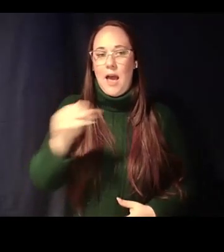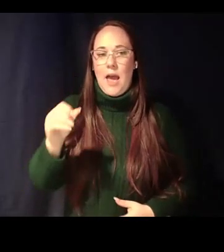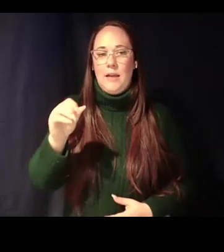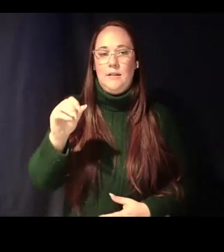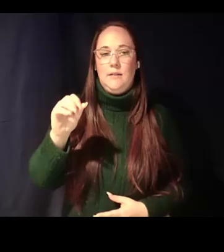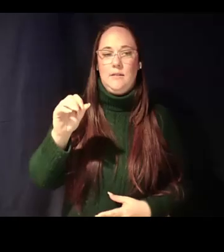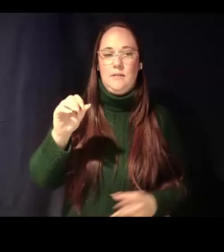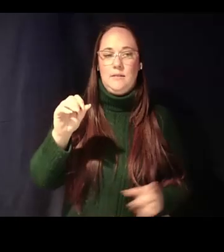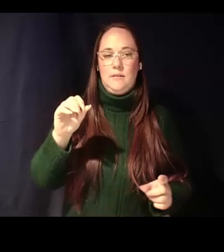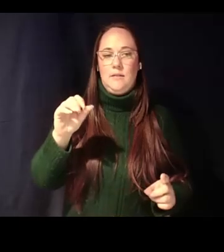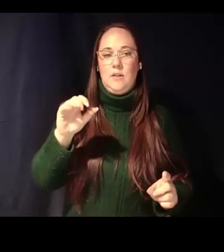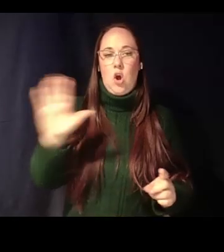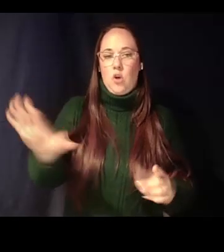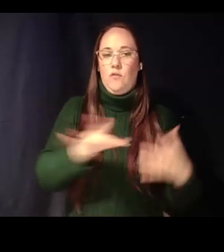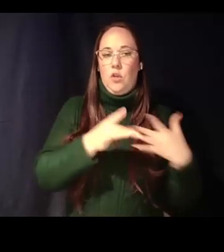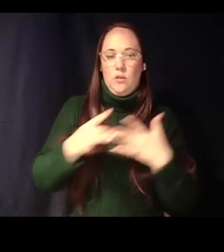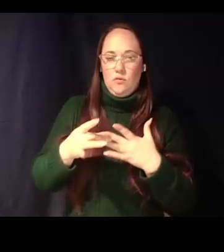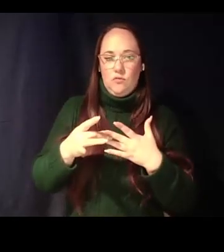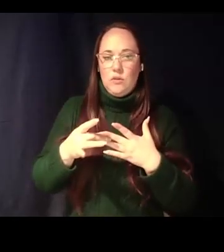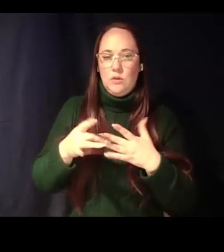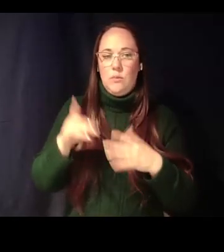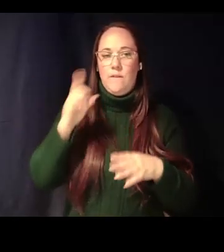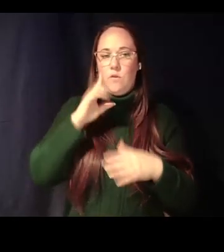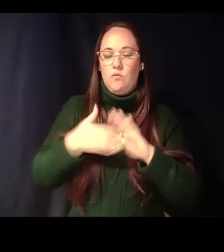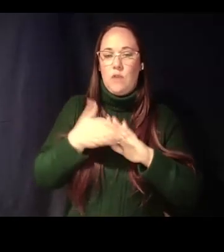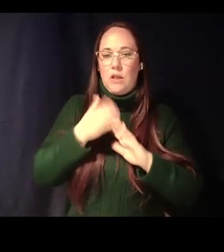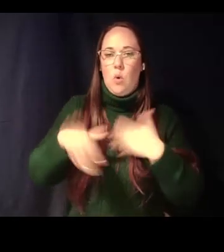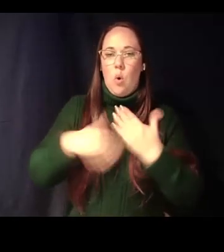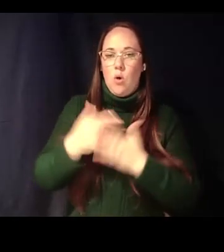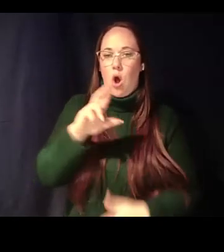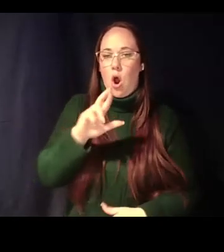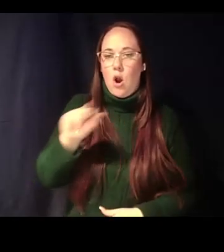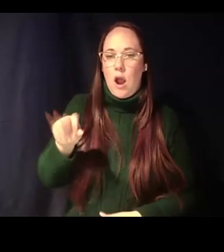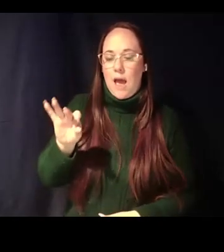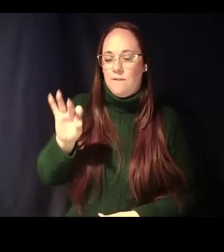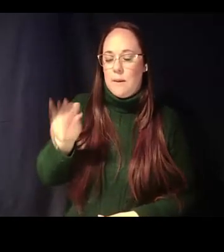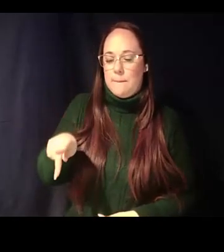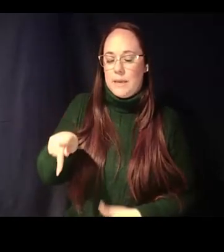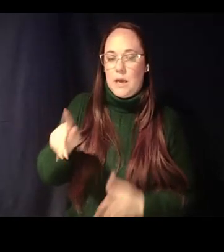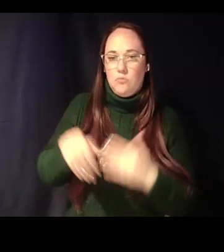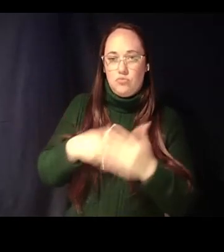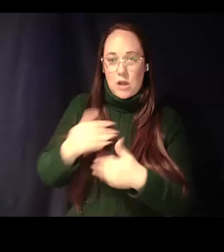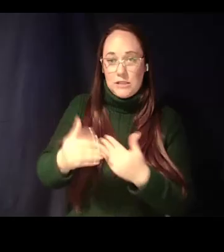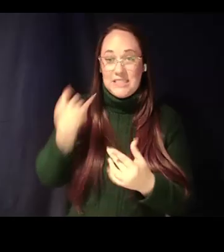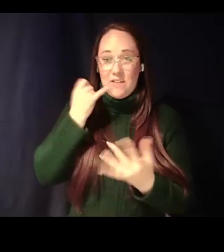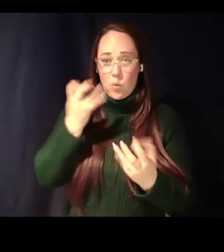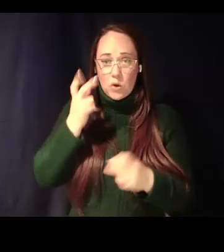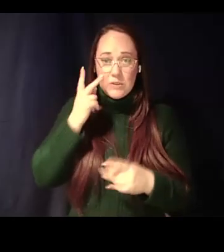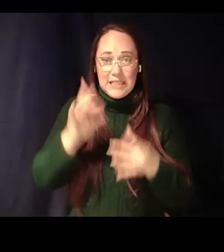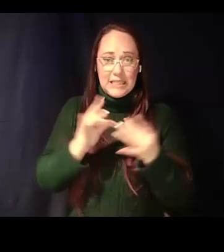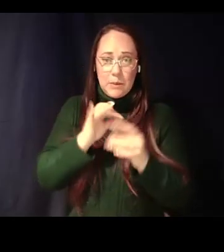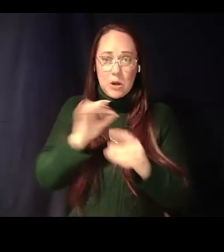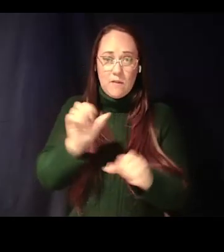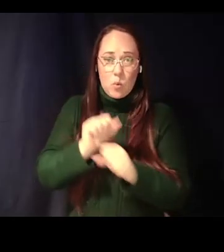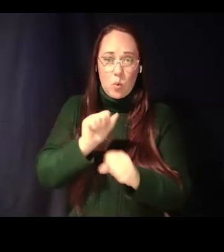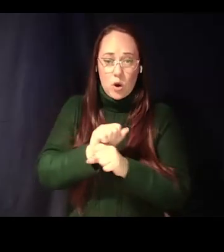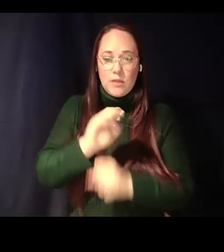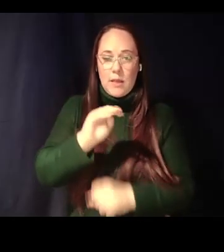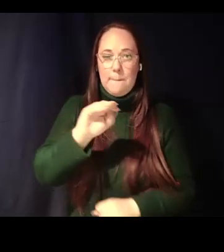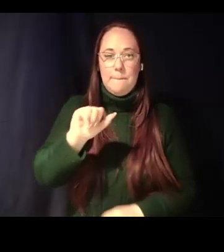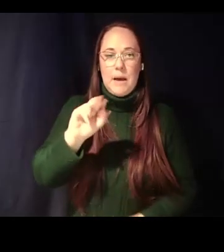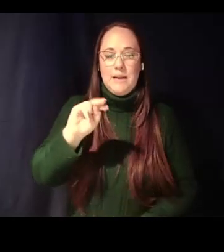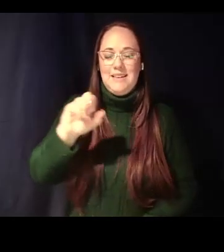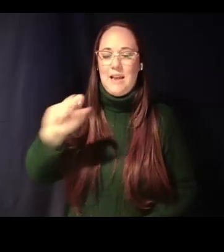leadership in running that whole RFP process. If you want to see what that statement of work is that Manat won and is